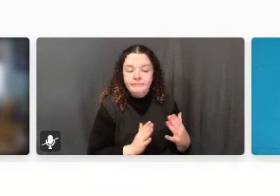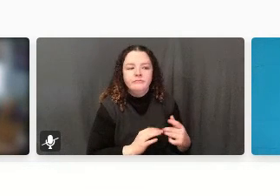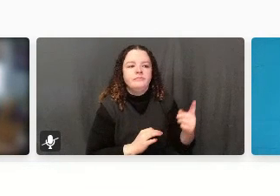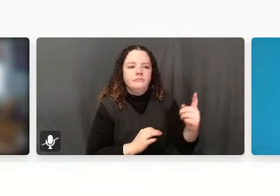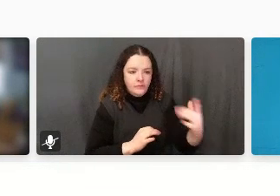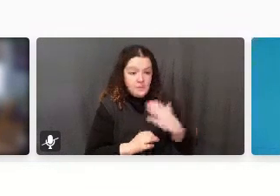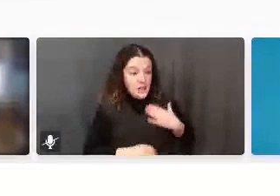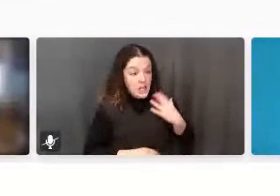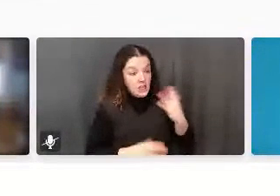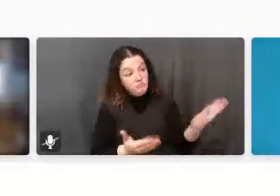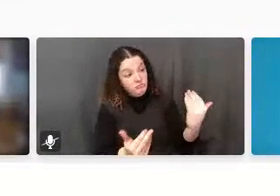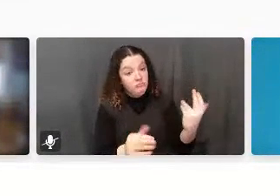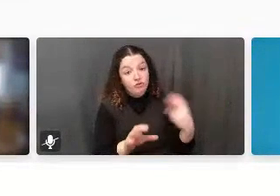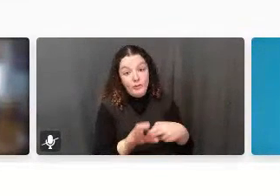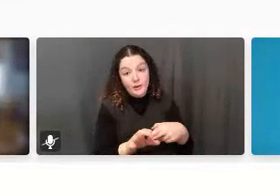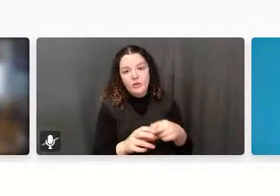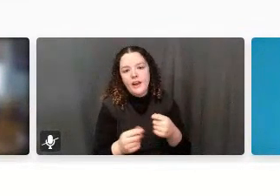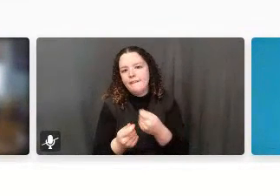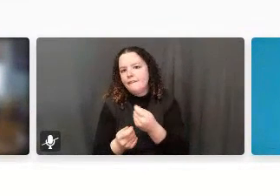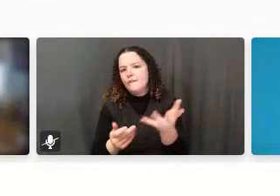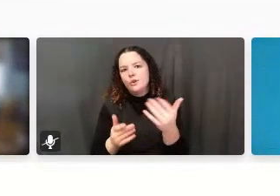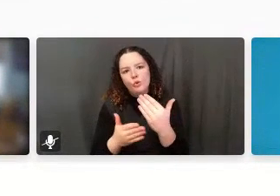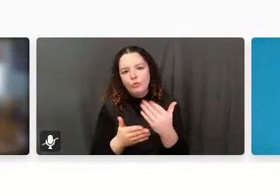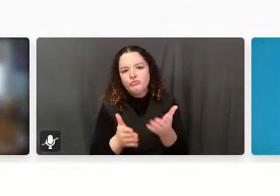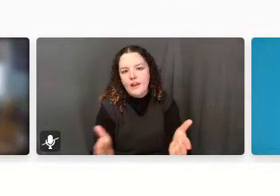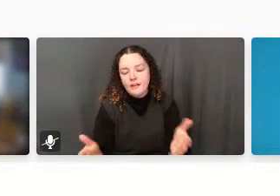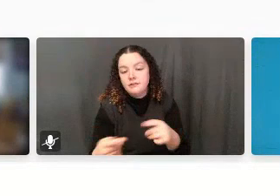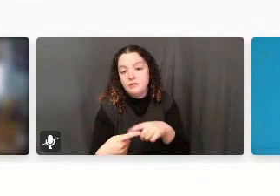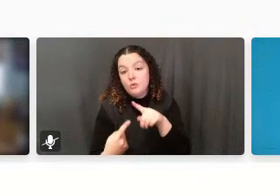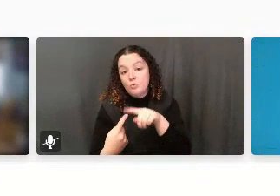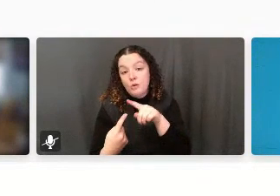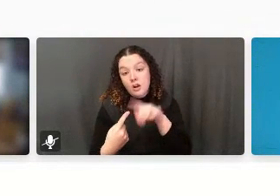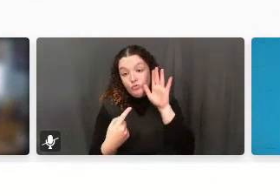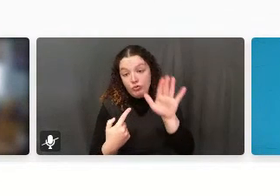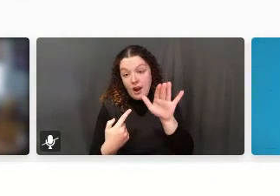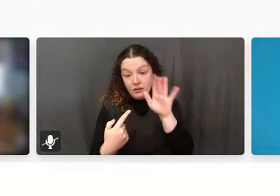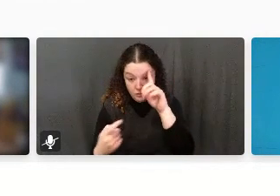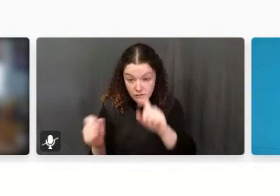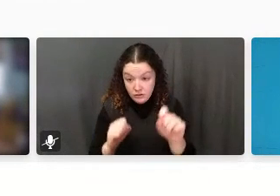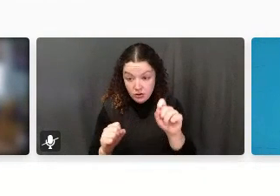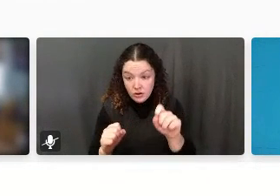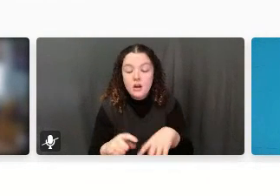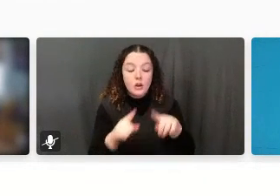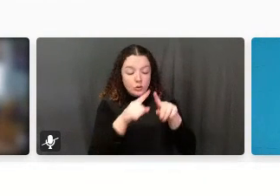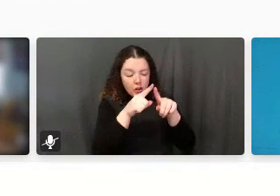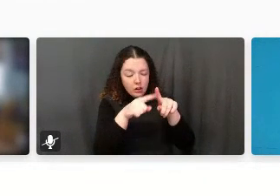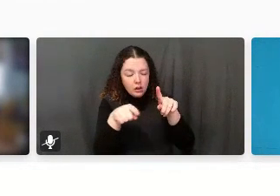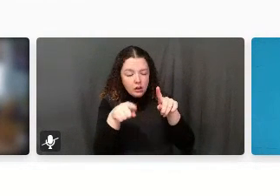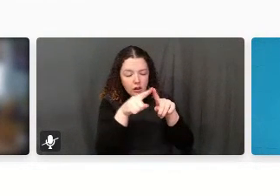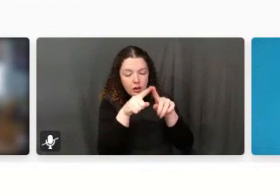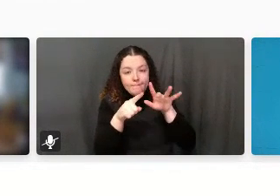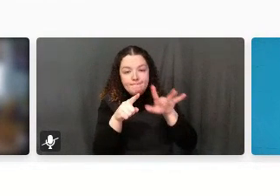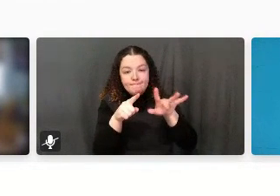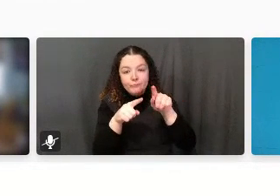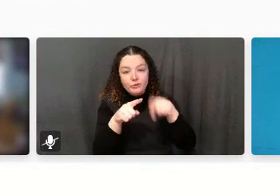you can do that several ways. One great way is just to, add a checkbox or some type of opt in messaging